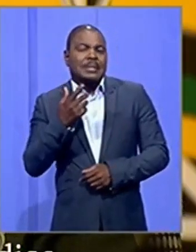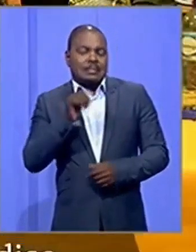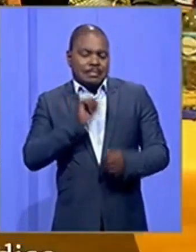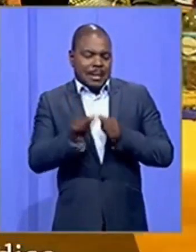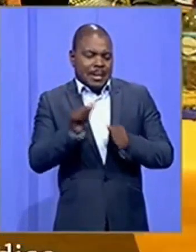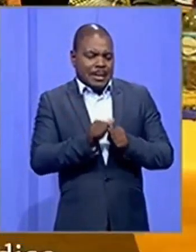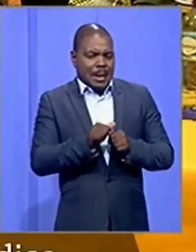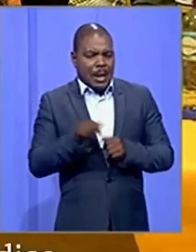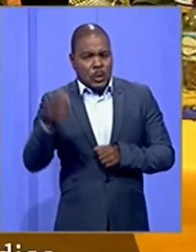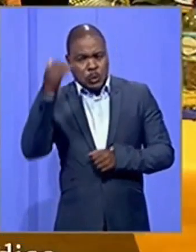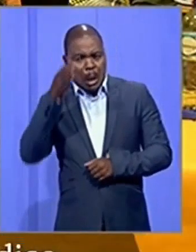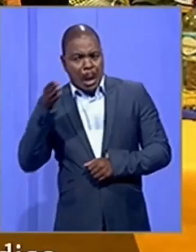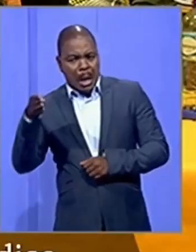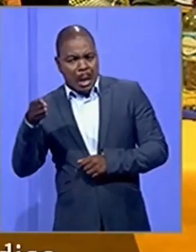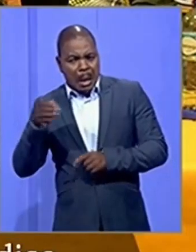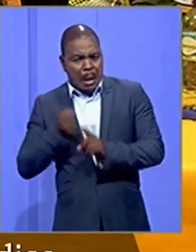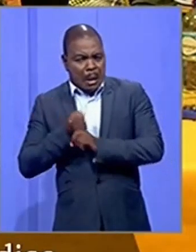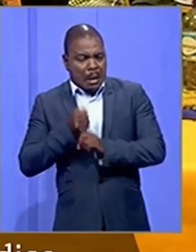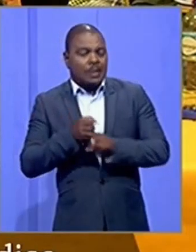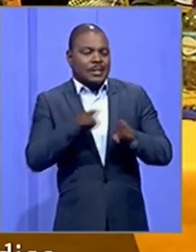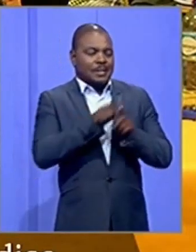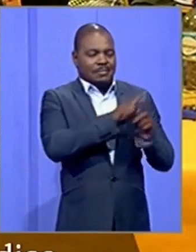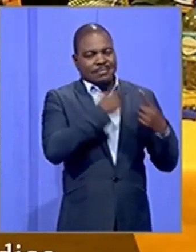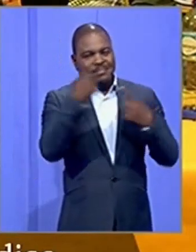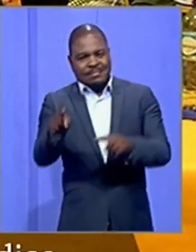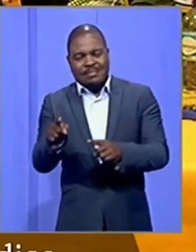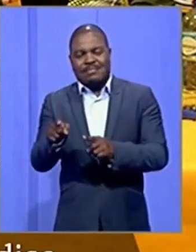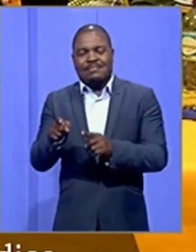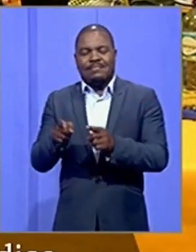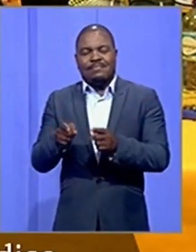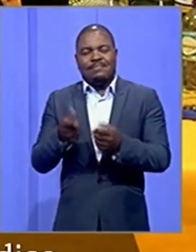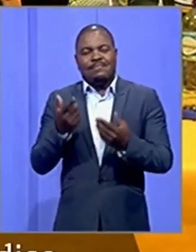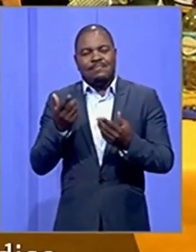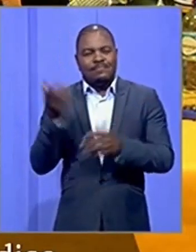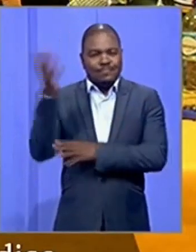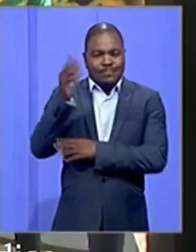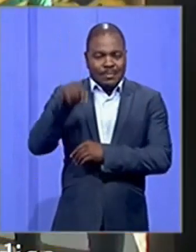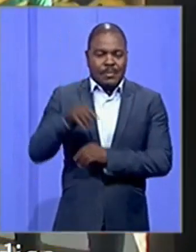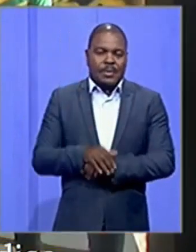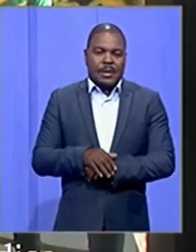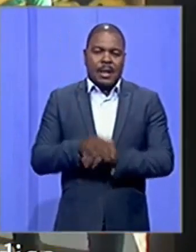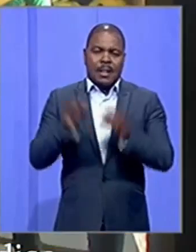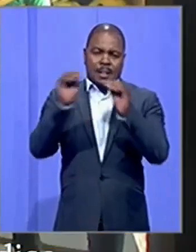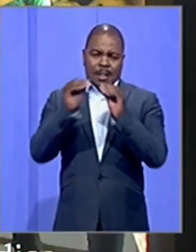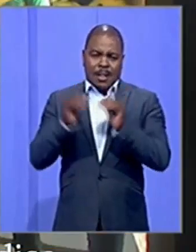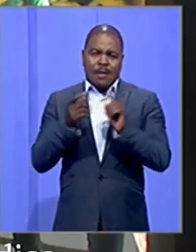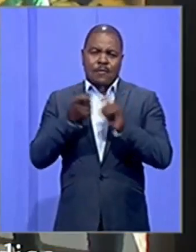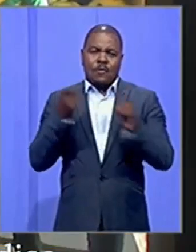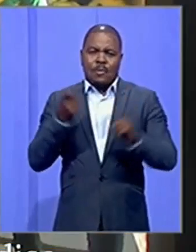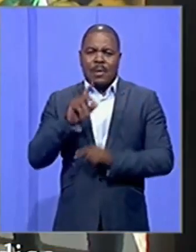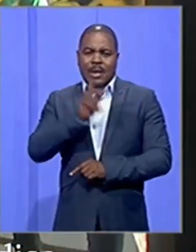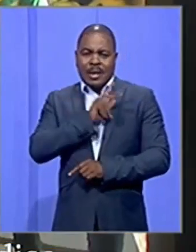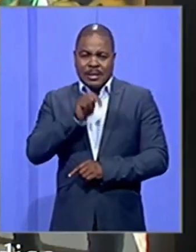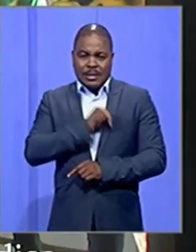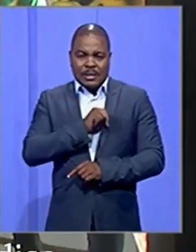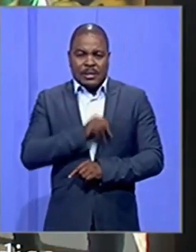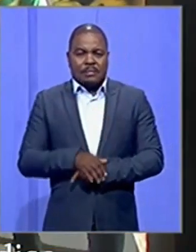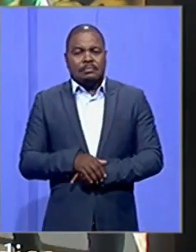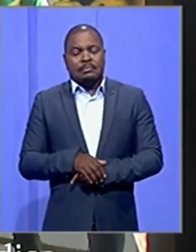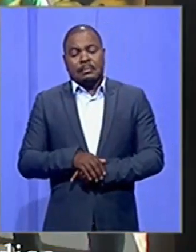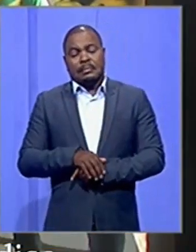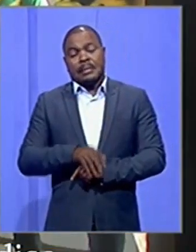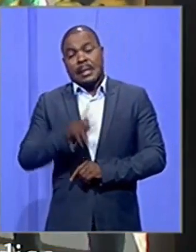ba lothea yone tokomane ena ya bone ko and hape le ntlha ya dipalopalo ha o lebella KwaZulu-Natal ke yone province